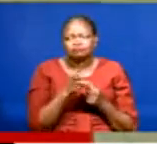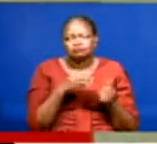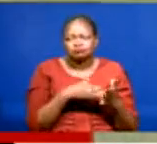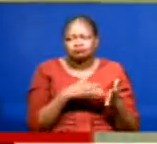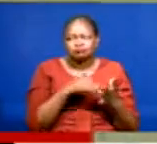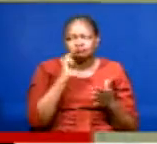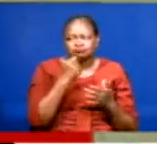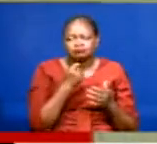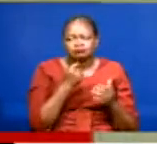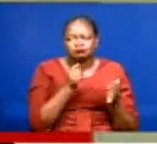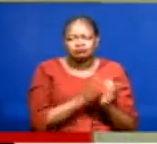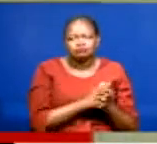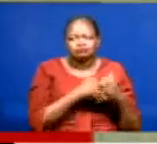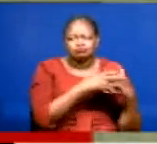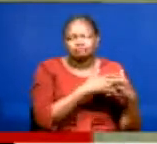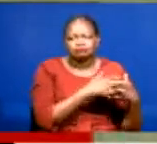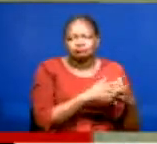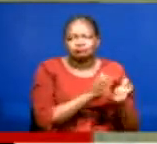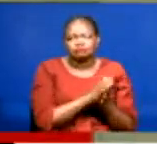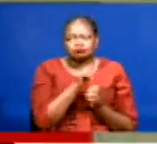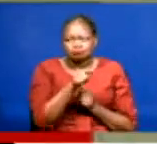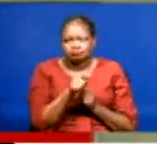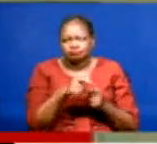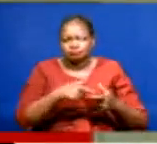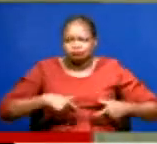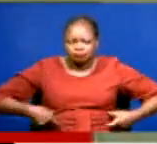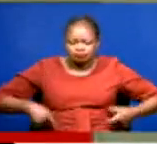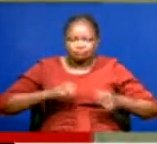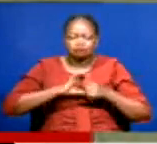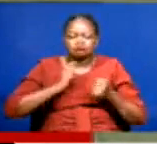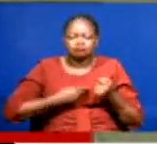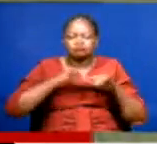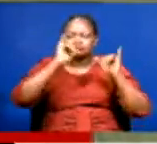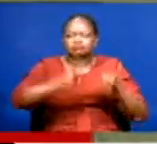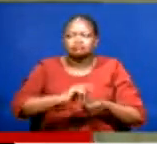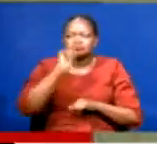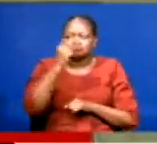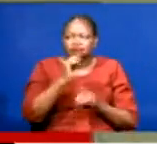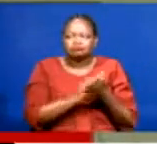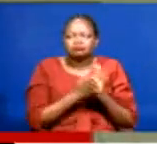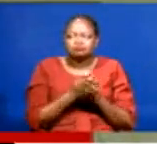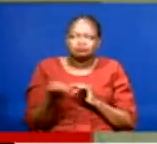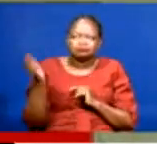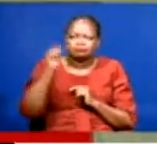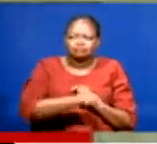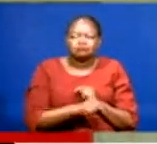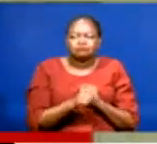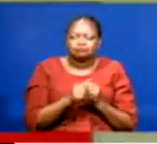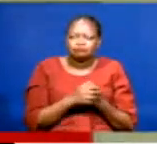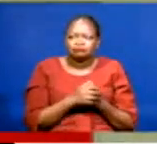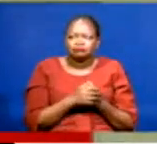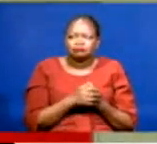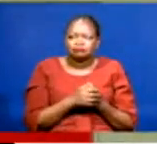Kenya versus US. Yes. And this belt is ours and it's going to remain in Kenya. Nobody come and mess with Angel of War in